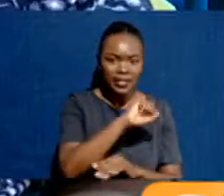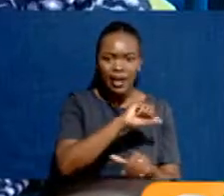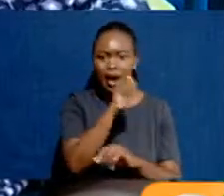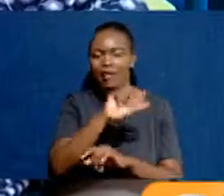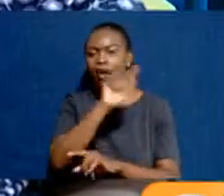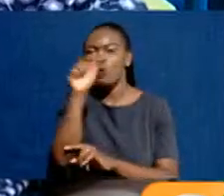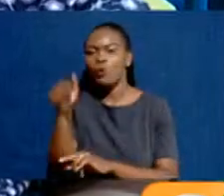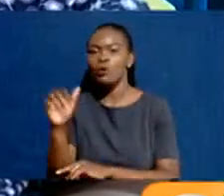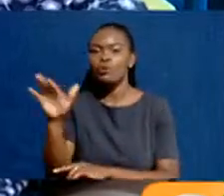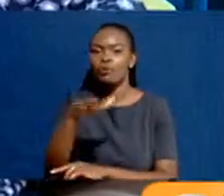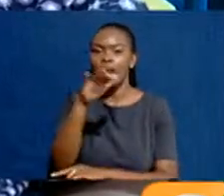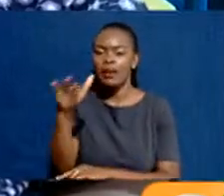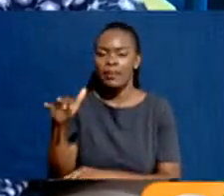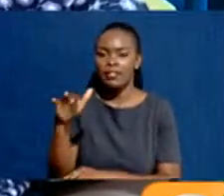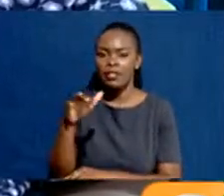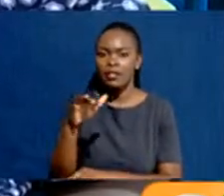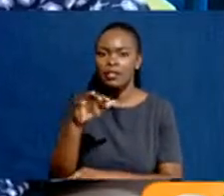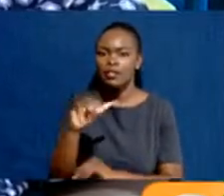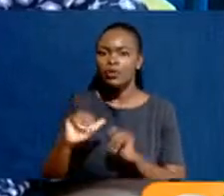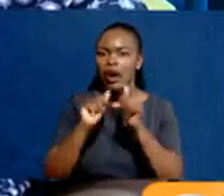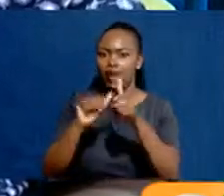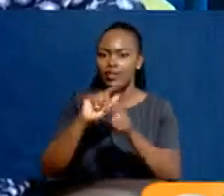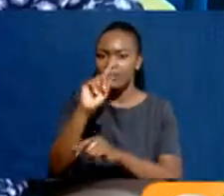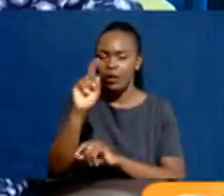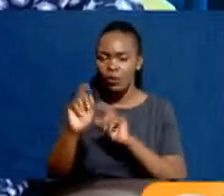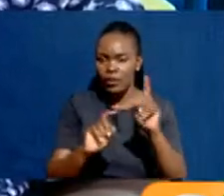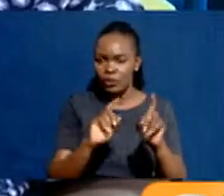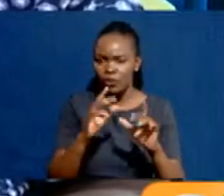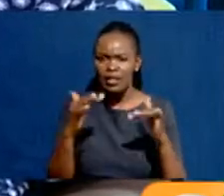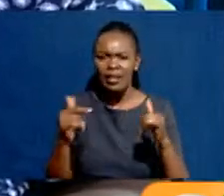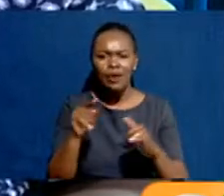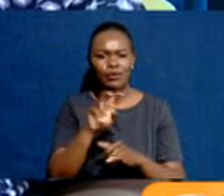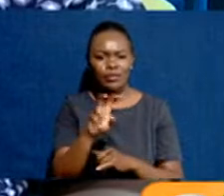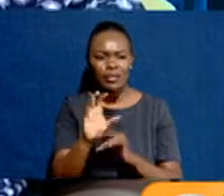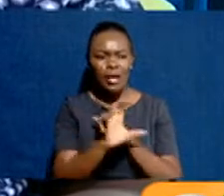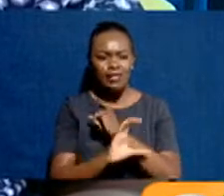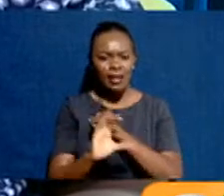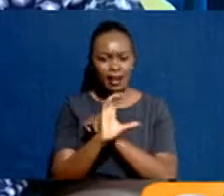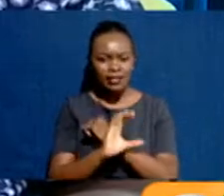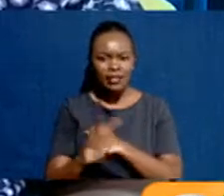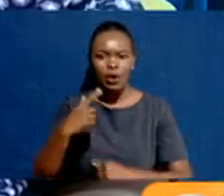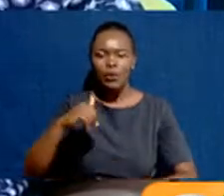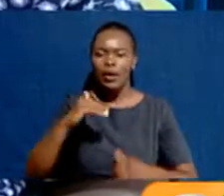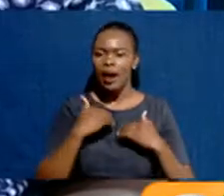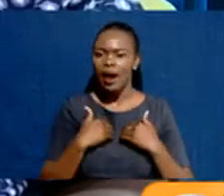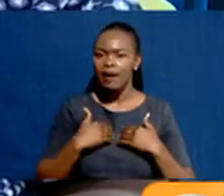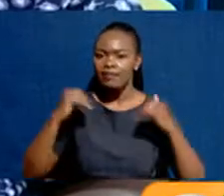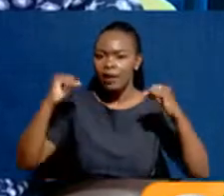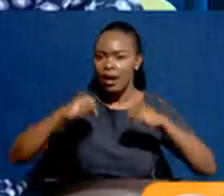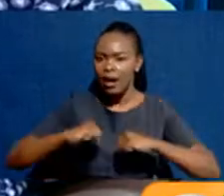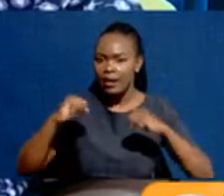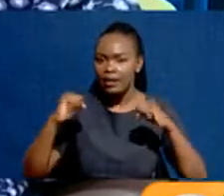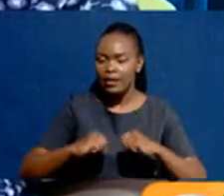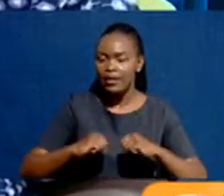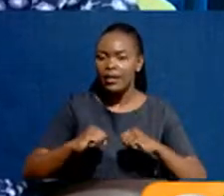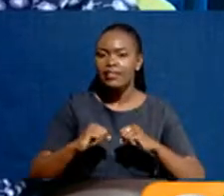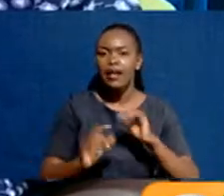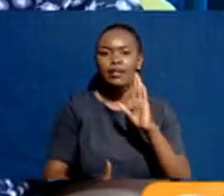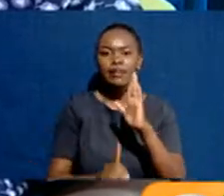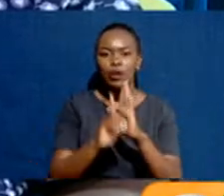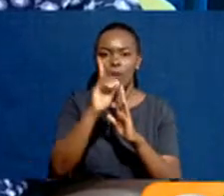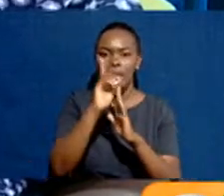are reaching a place where we are getting stuck because, you know, as a country, we have agreed that the model of development is